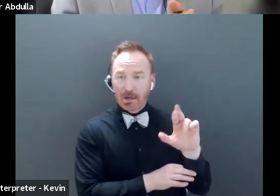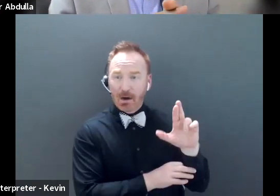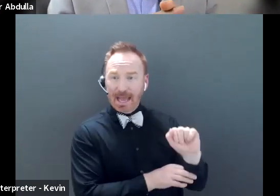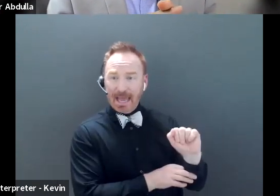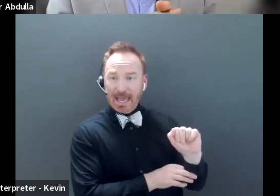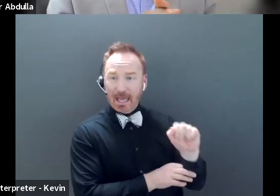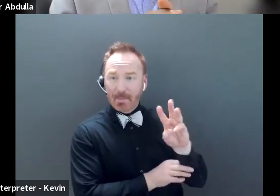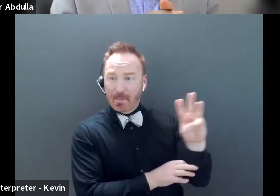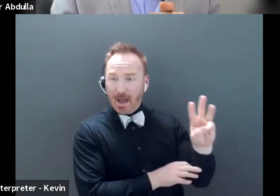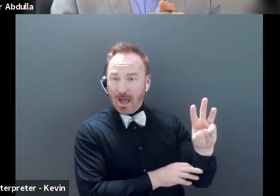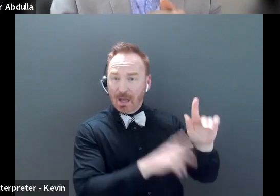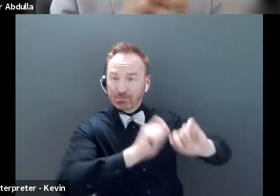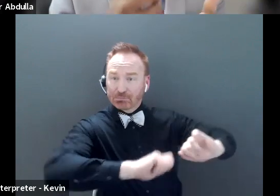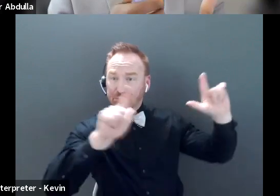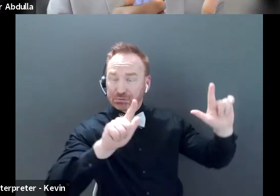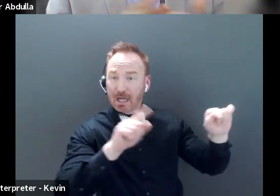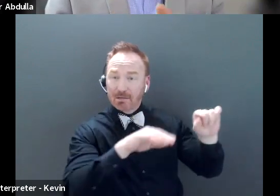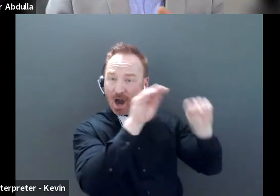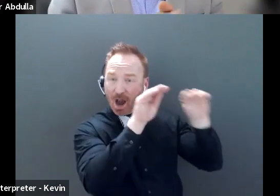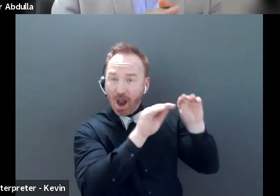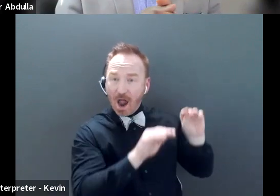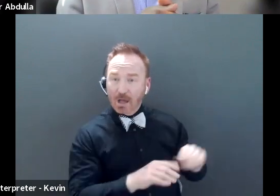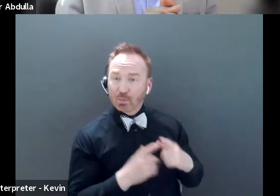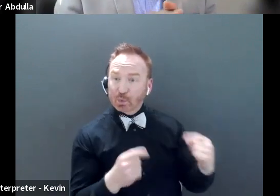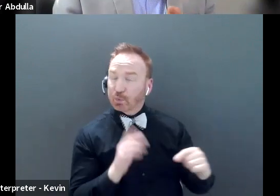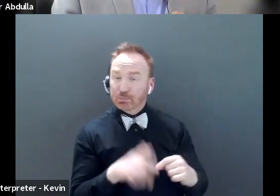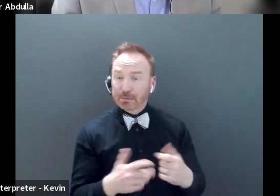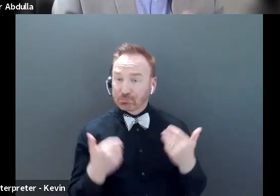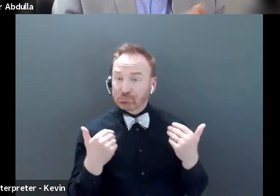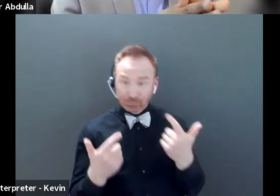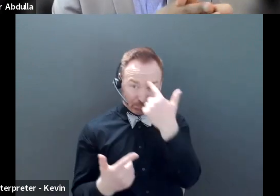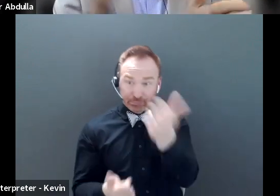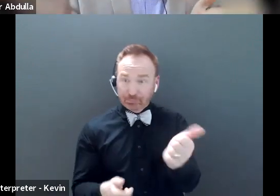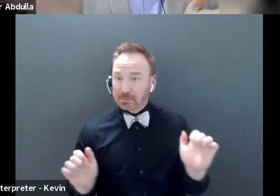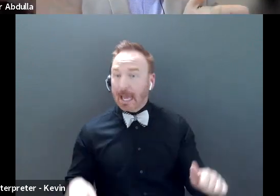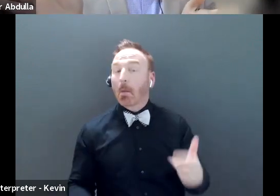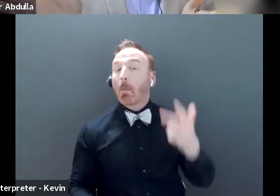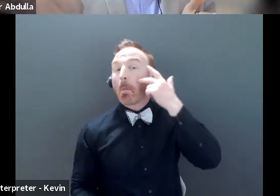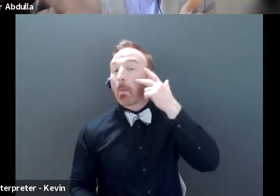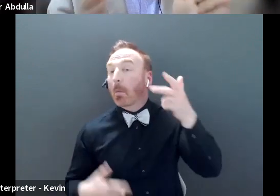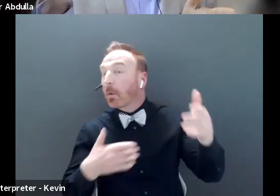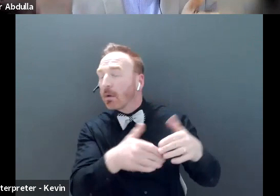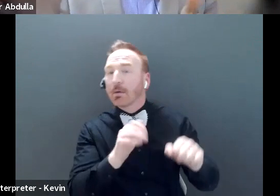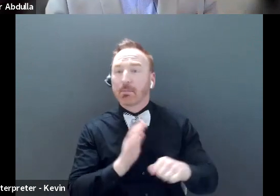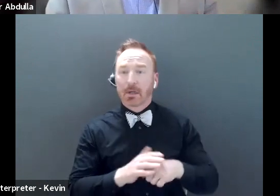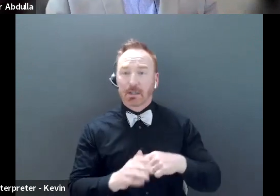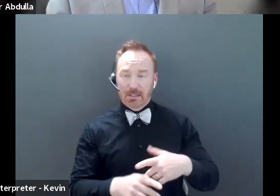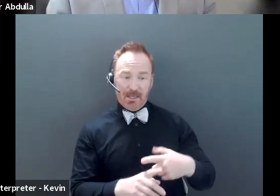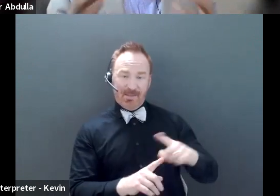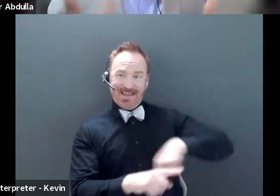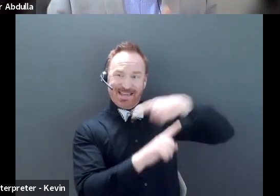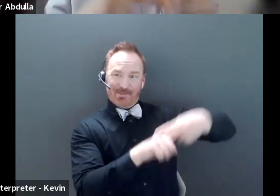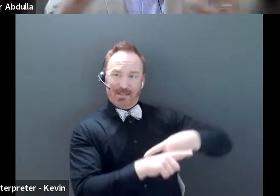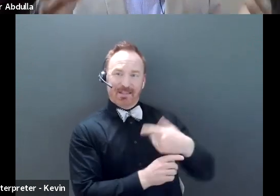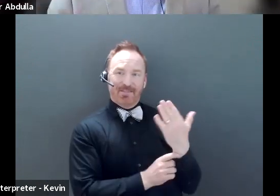and give it a go and see what happens. And because they give you to the 15th of the month, to the next month, to